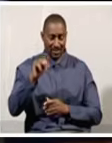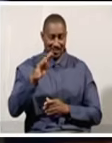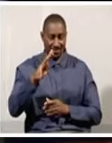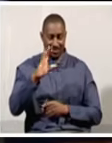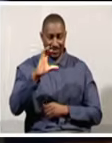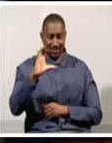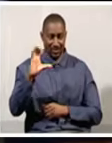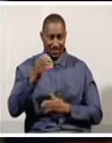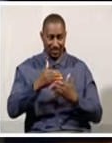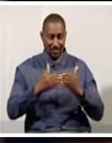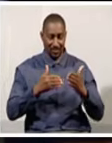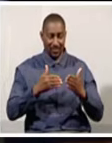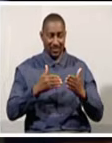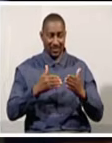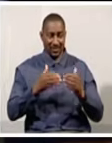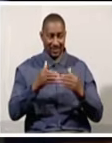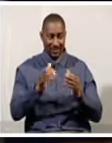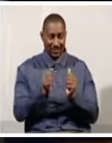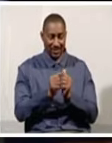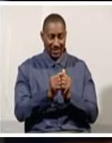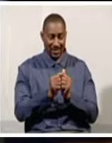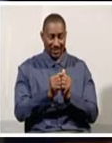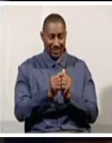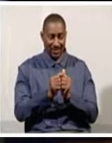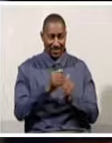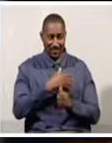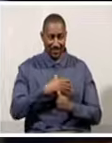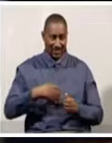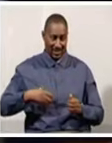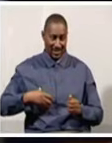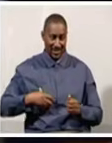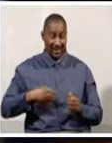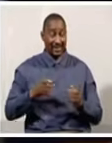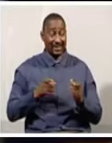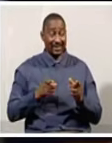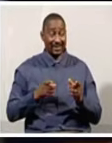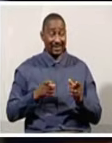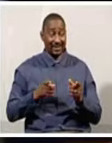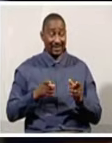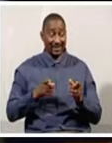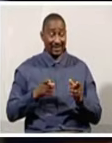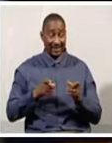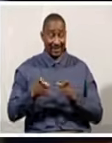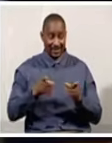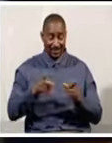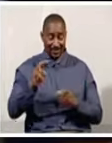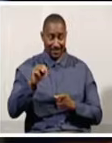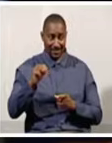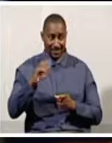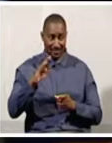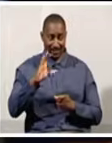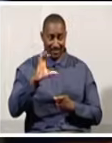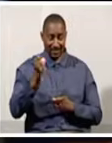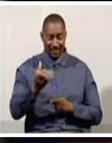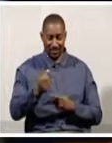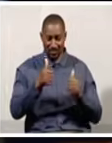the president. Mm. Now, the NBC Director General and the board had this brilliant idea to approach some